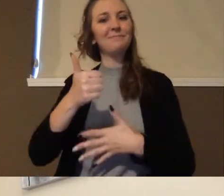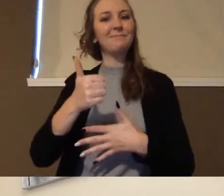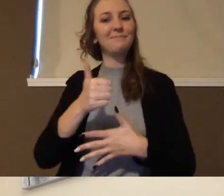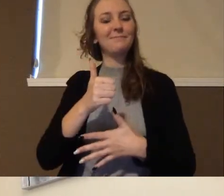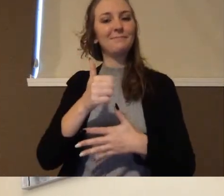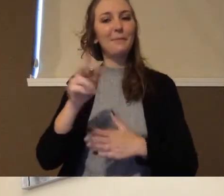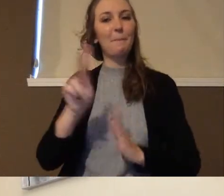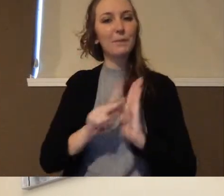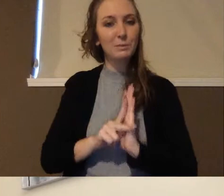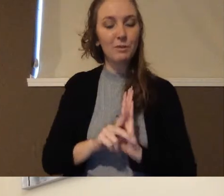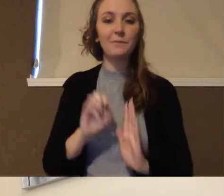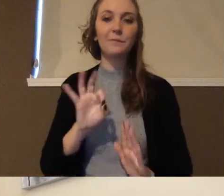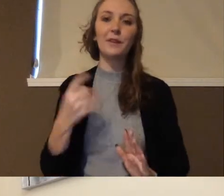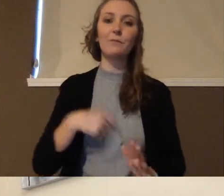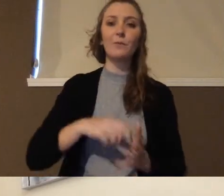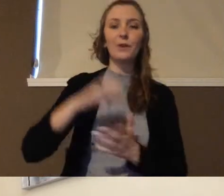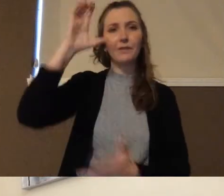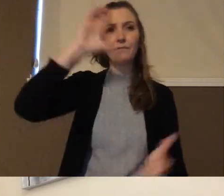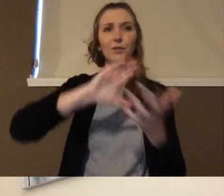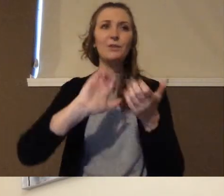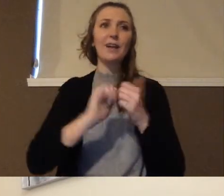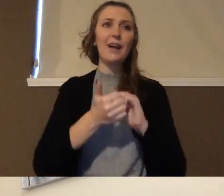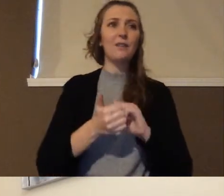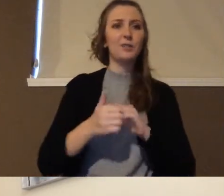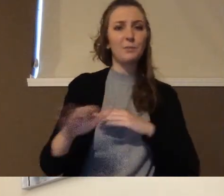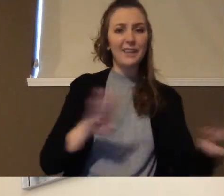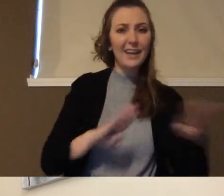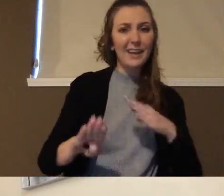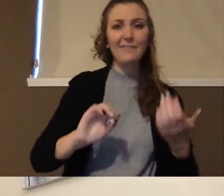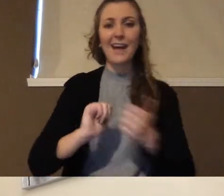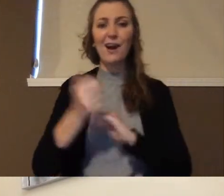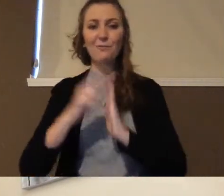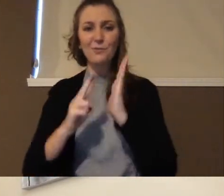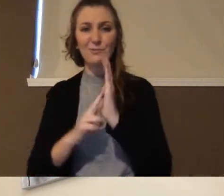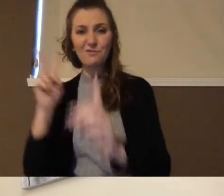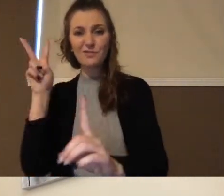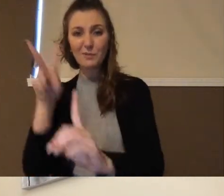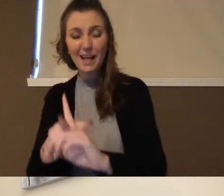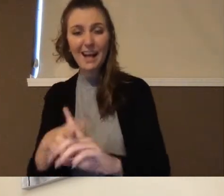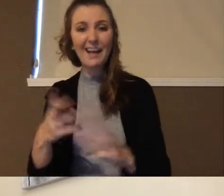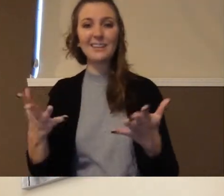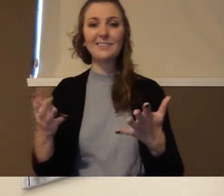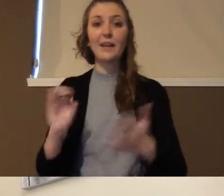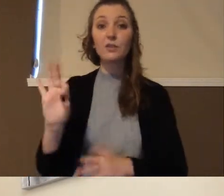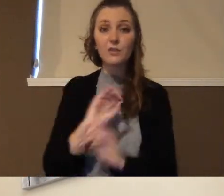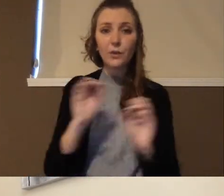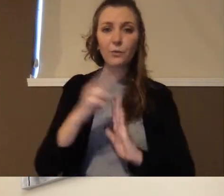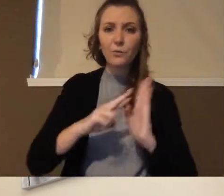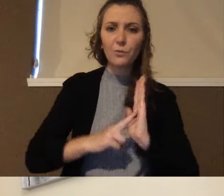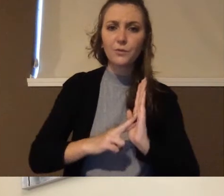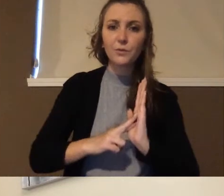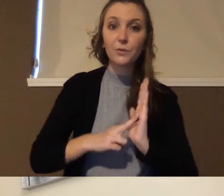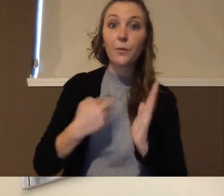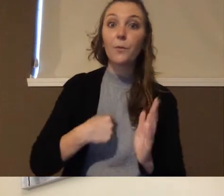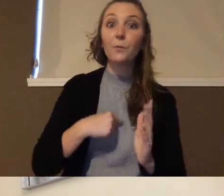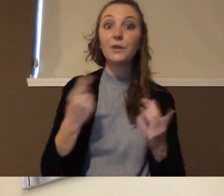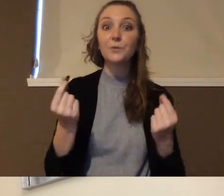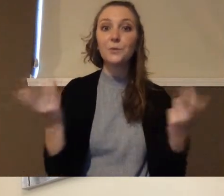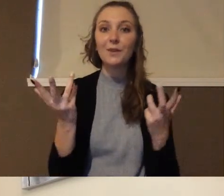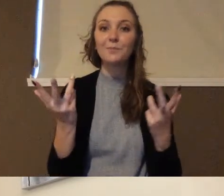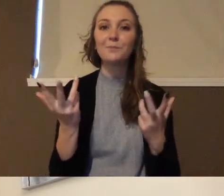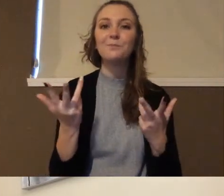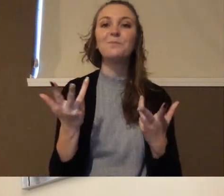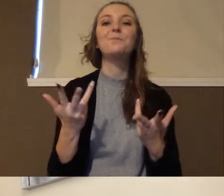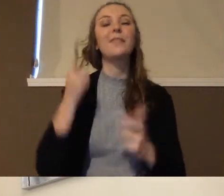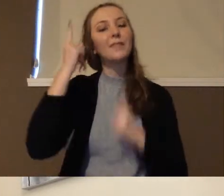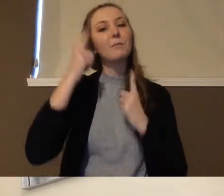confused about how the rules should apply, lack having a rule at all, we can think about, how can I show loving kindness in